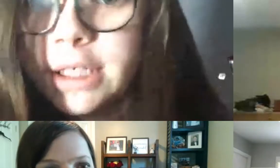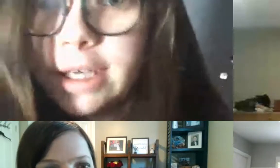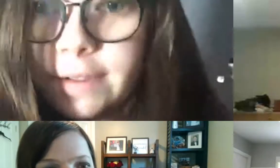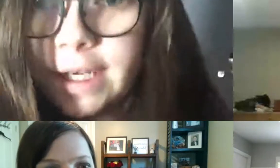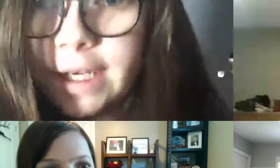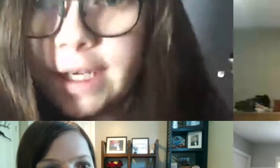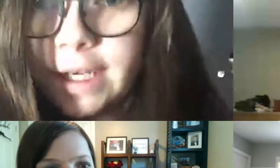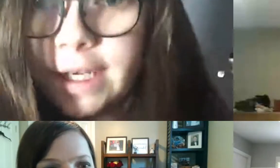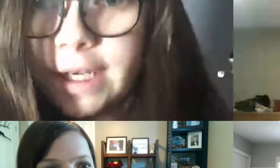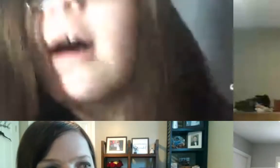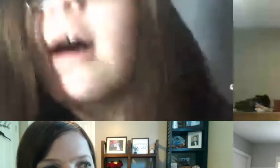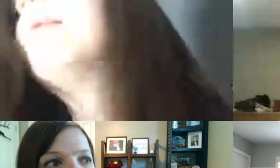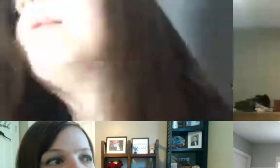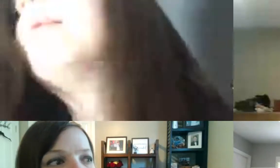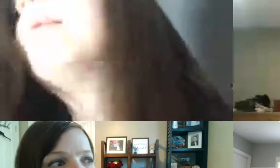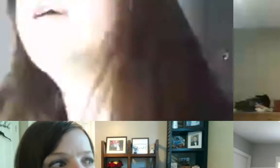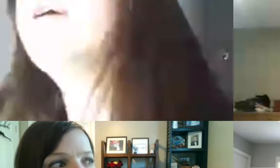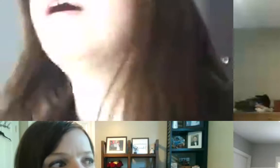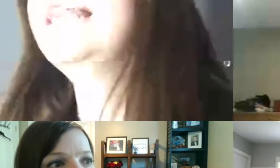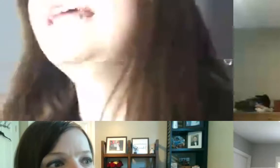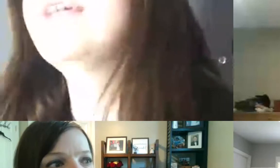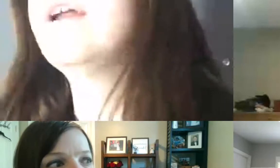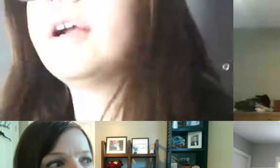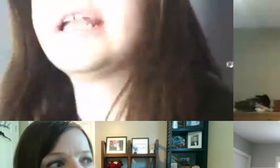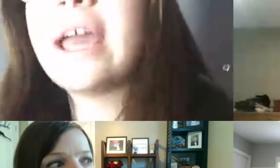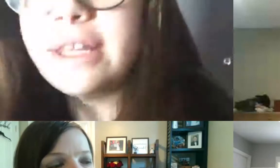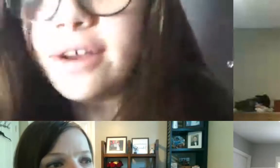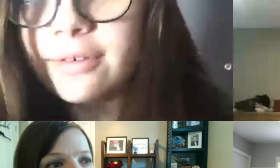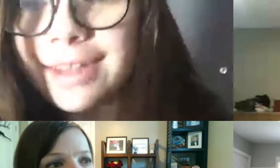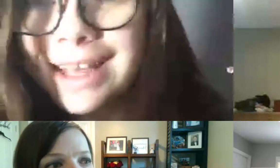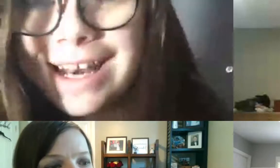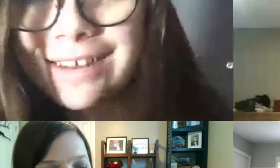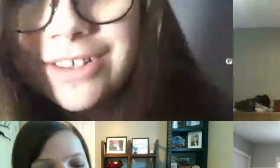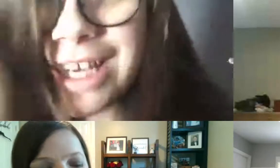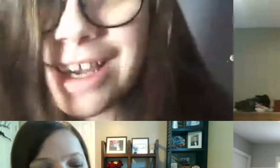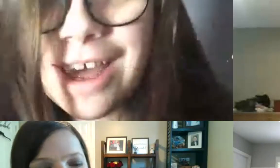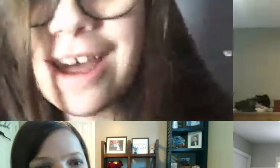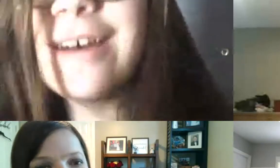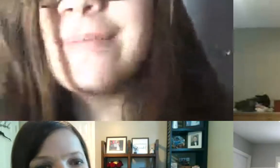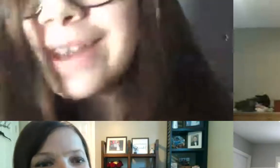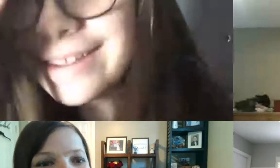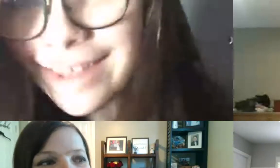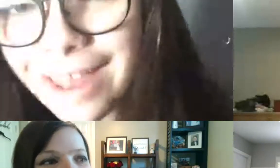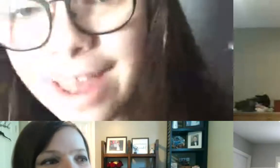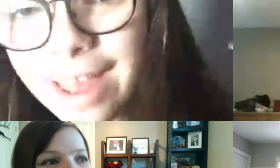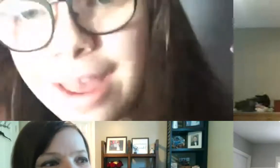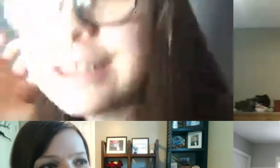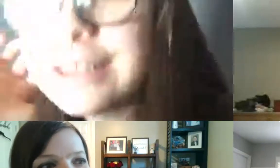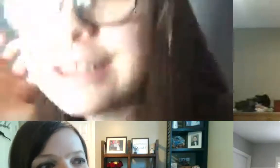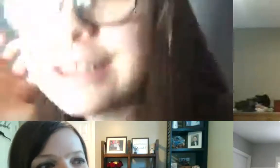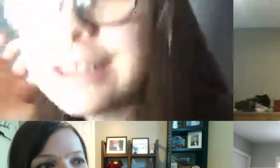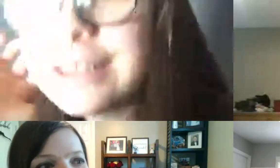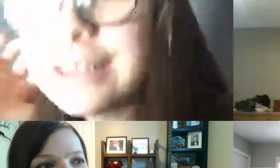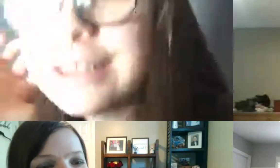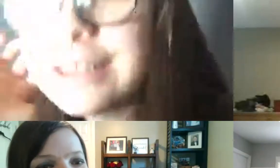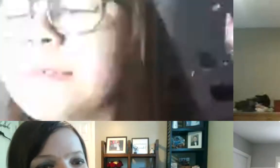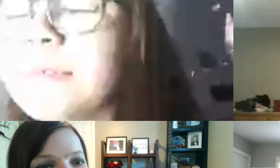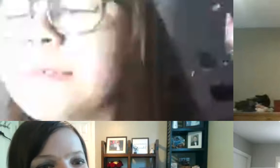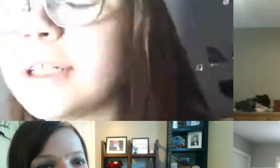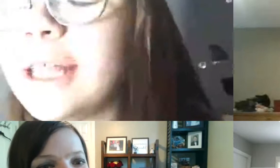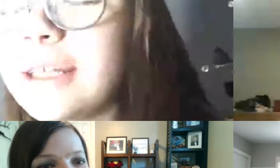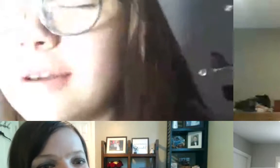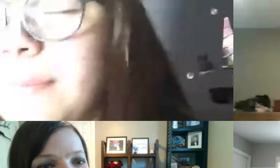Central High School in Jefferson County. I live in Hardin County, though. It's kind of confusing. And some of my,